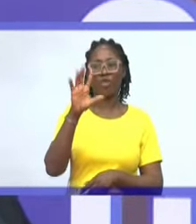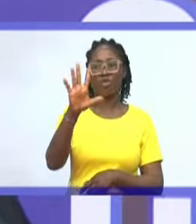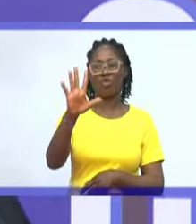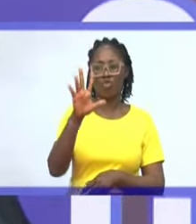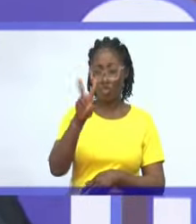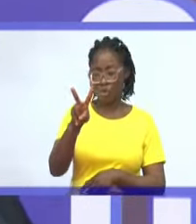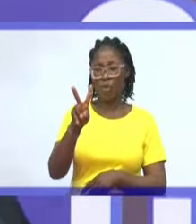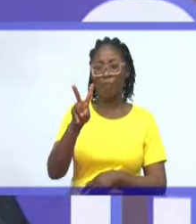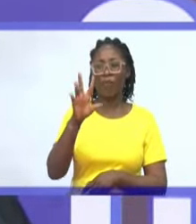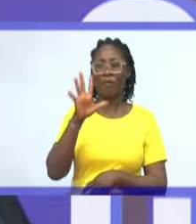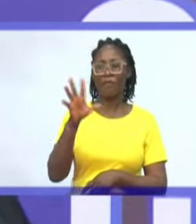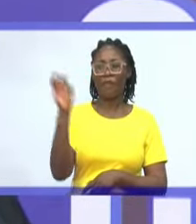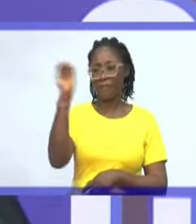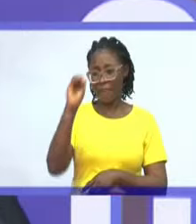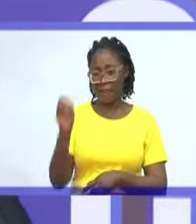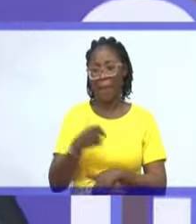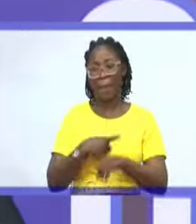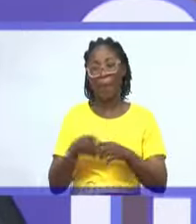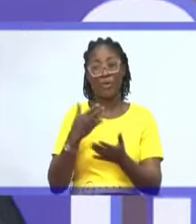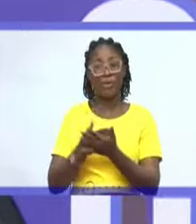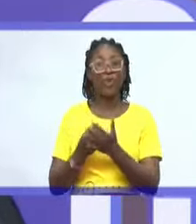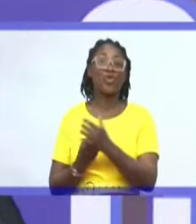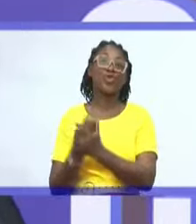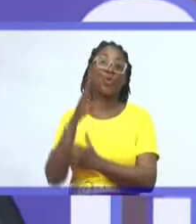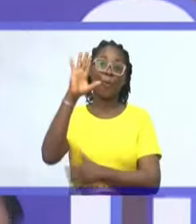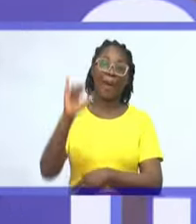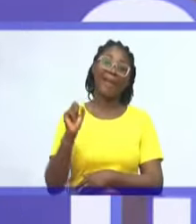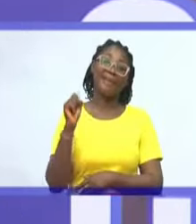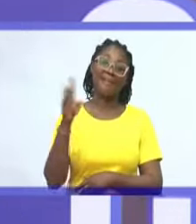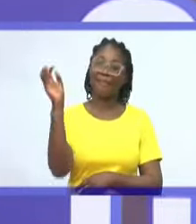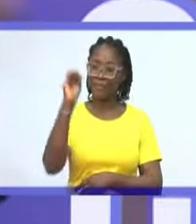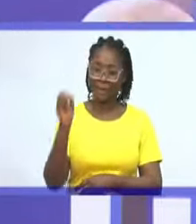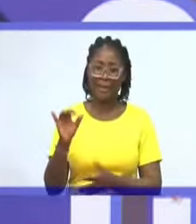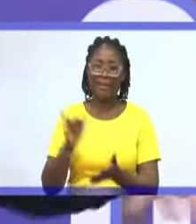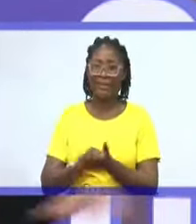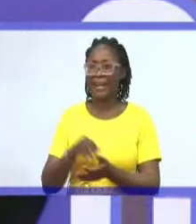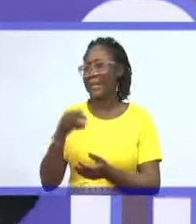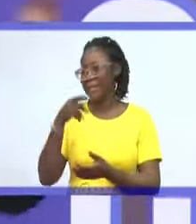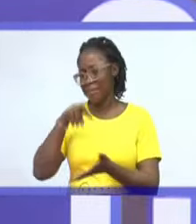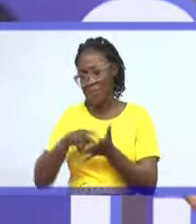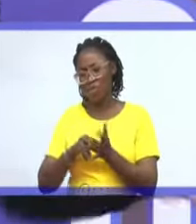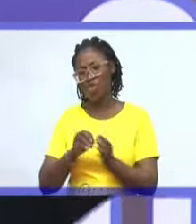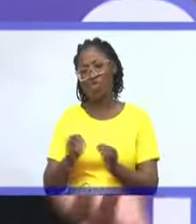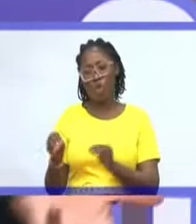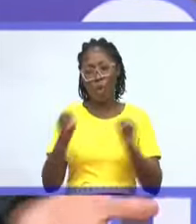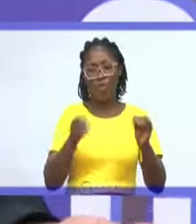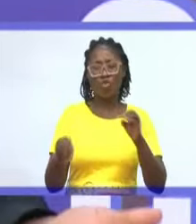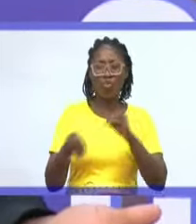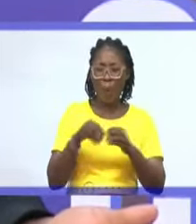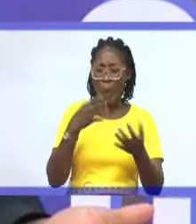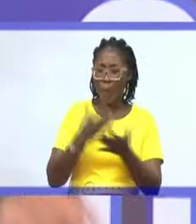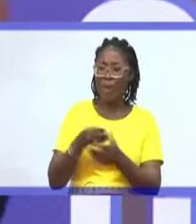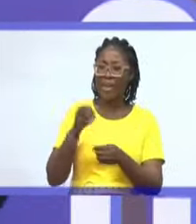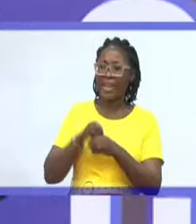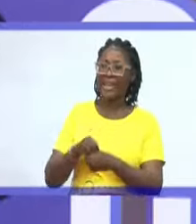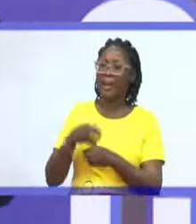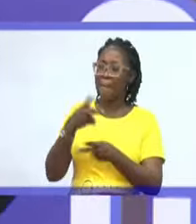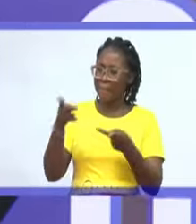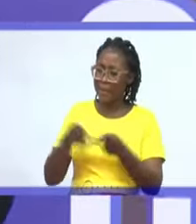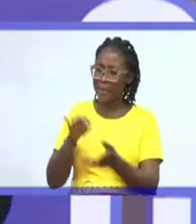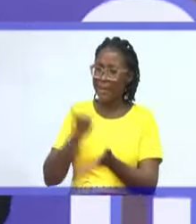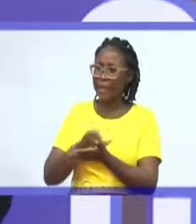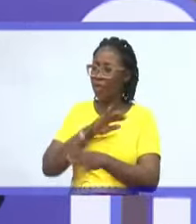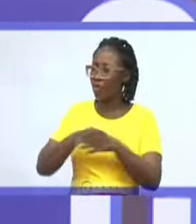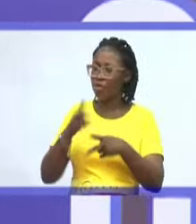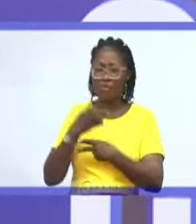2.25%, but your money supply grew by 11%. So that means you're throwing more money in an unproductive sector. So we need to put